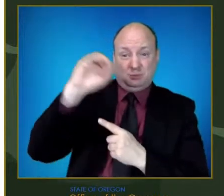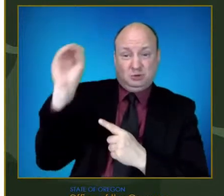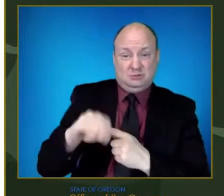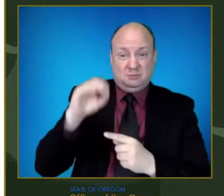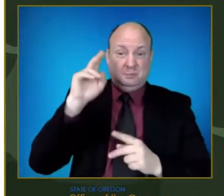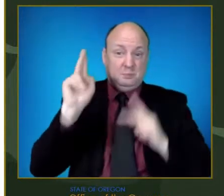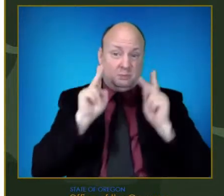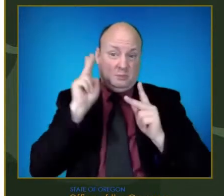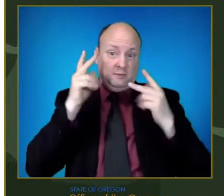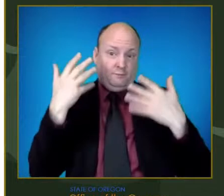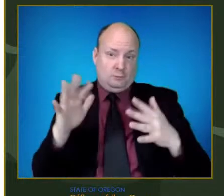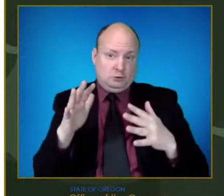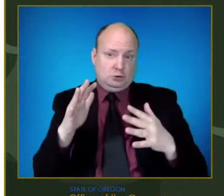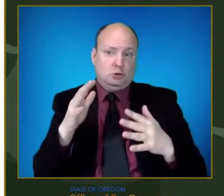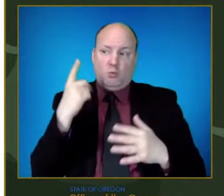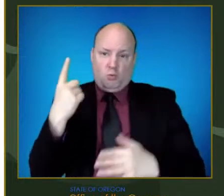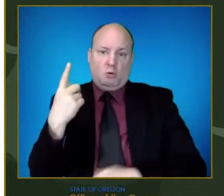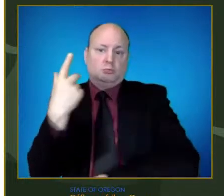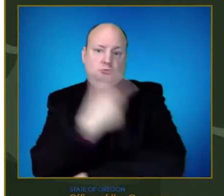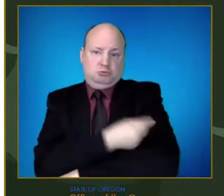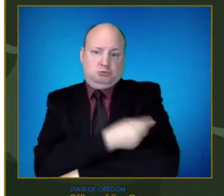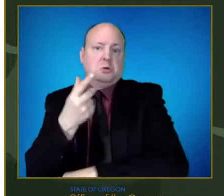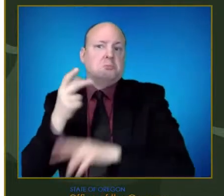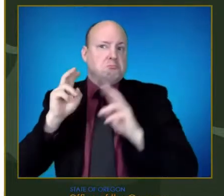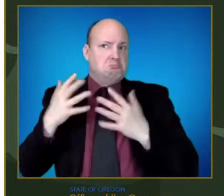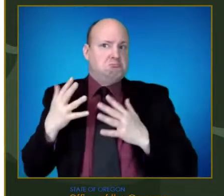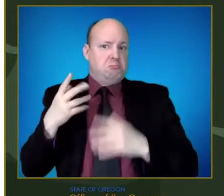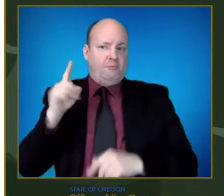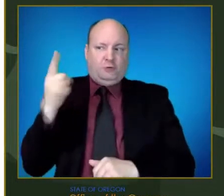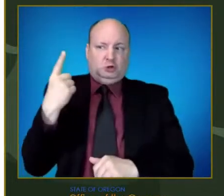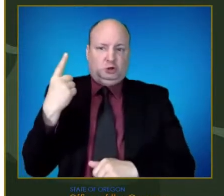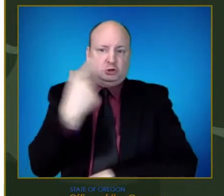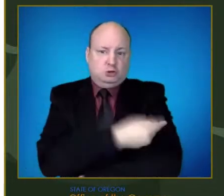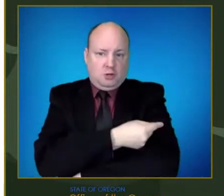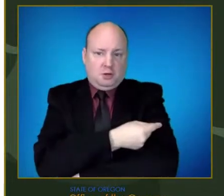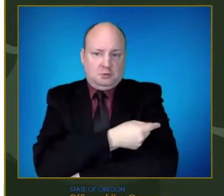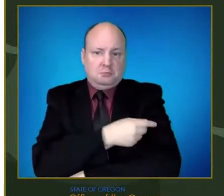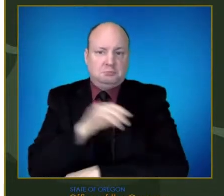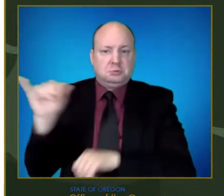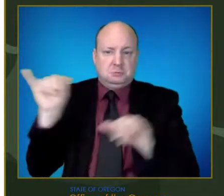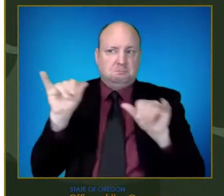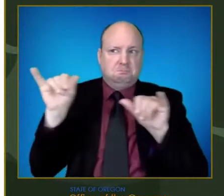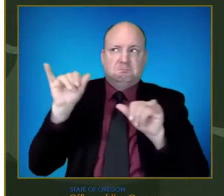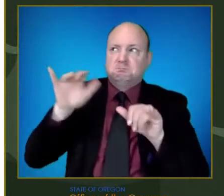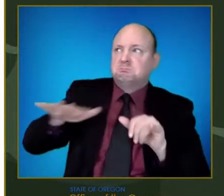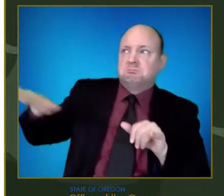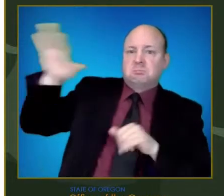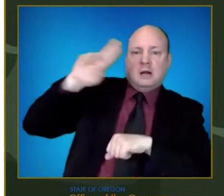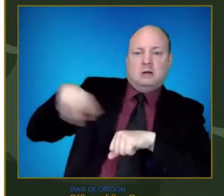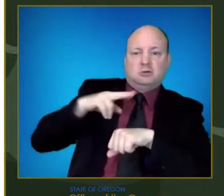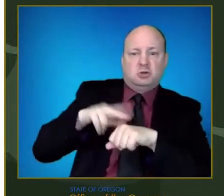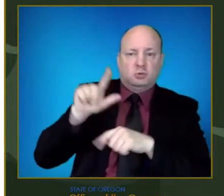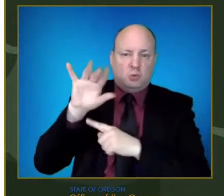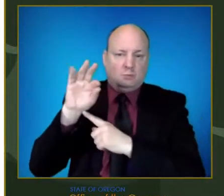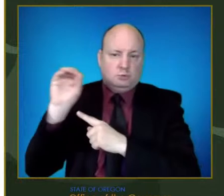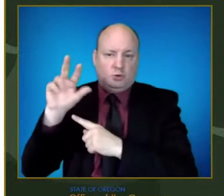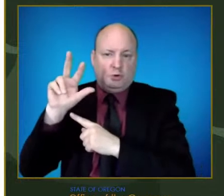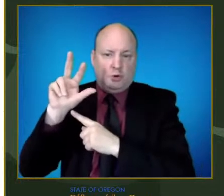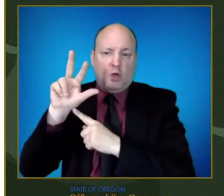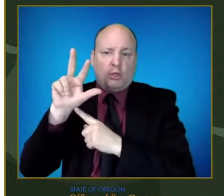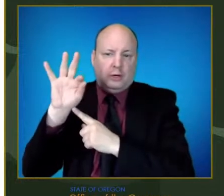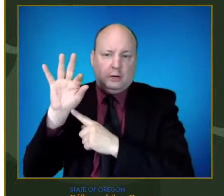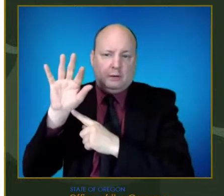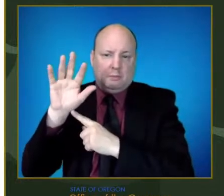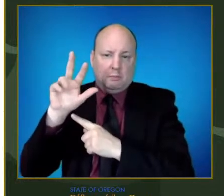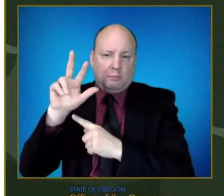is 29%. Oregon is averaging 30,302 doses administered each day.